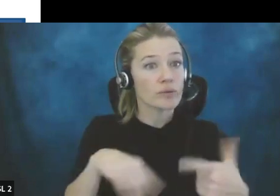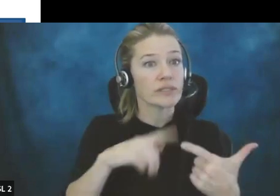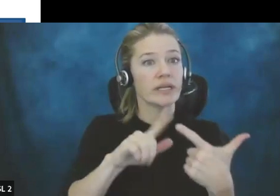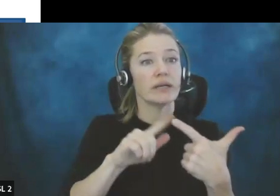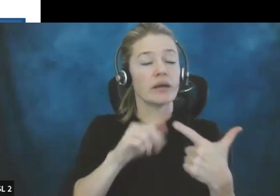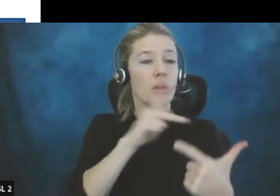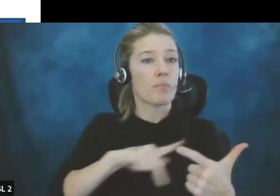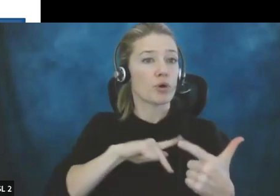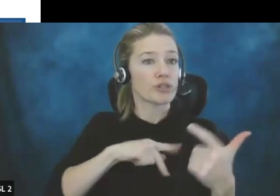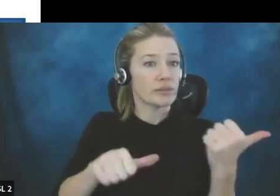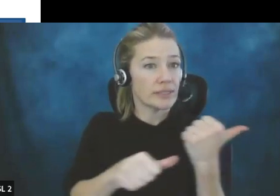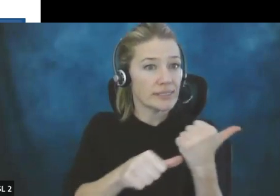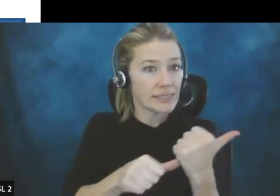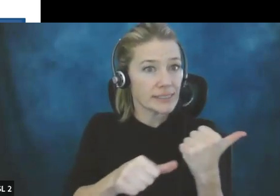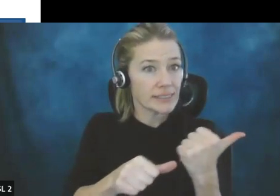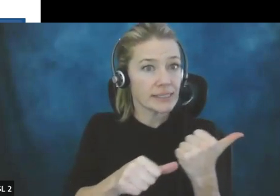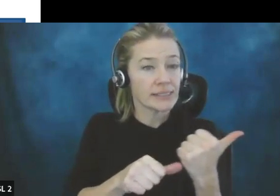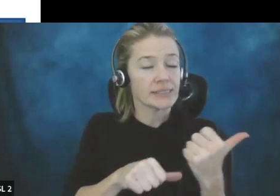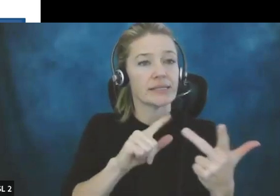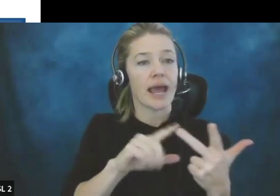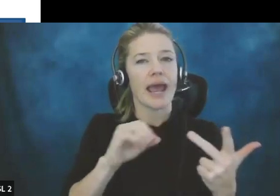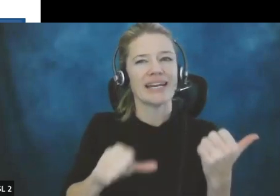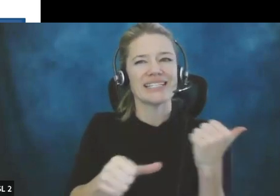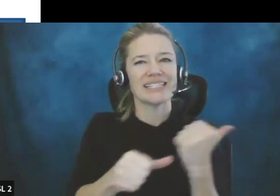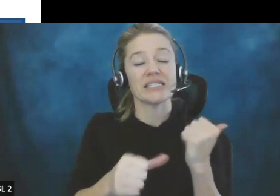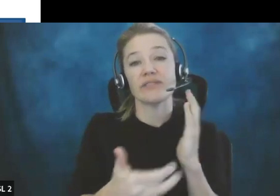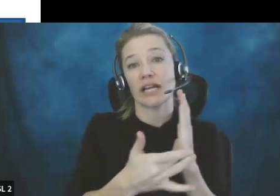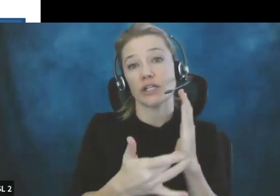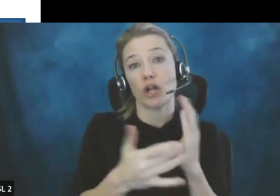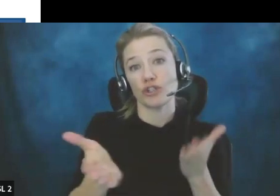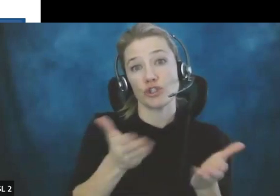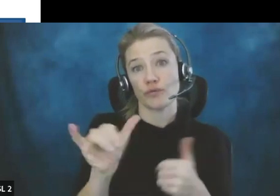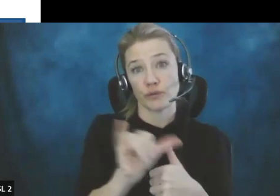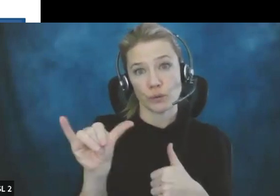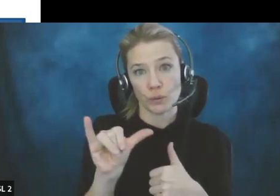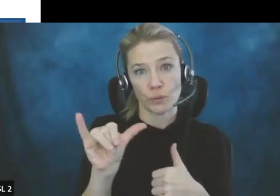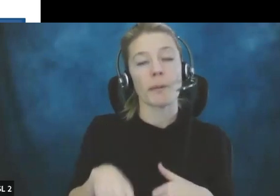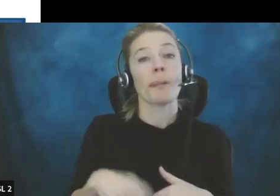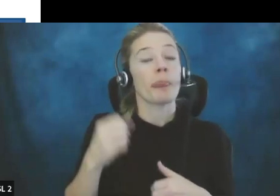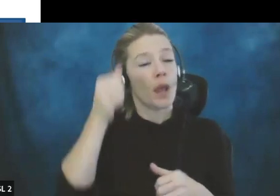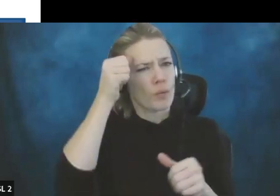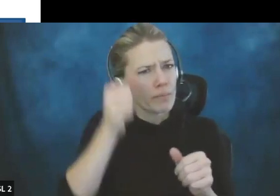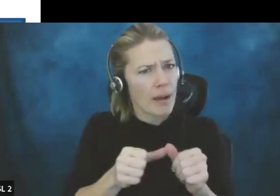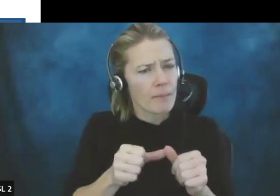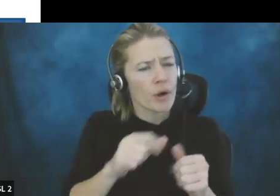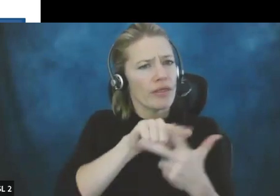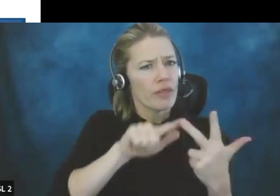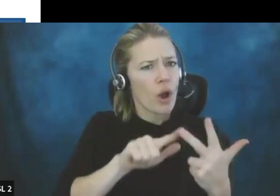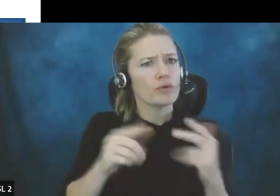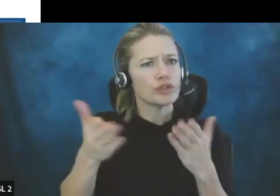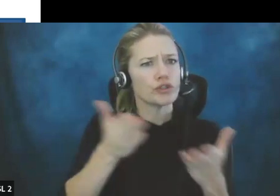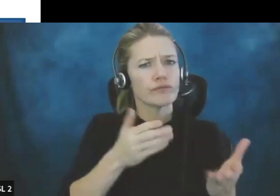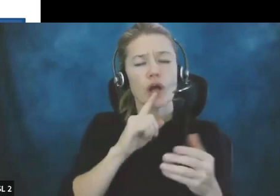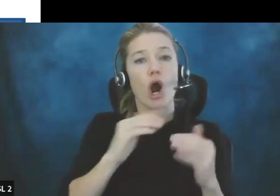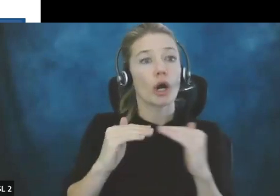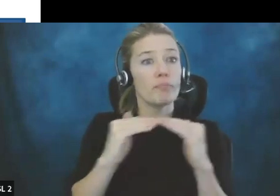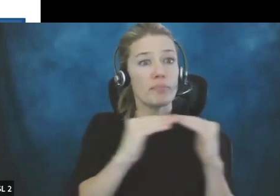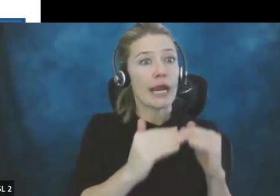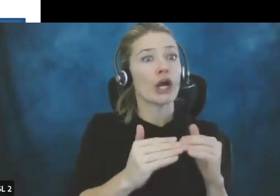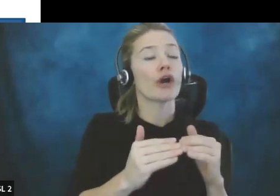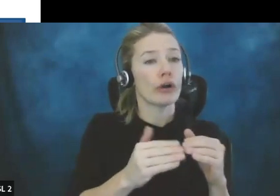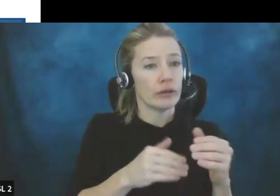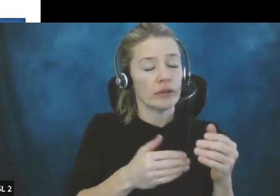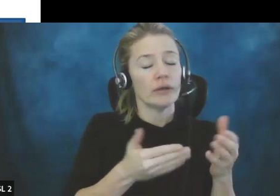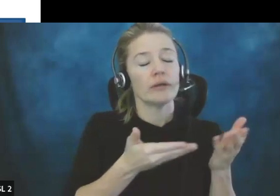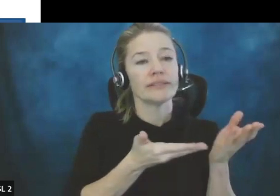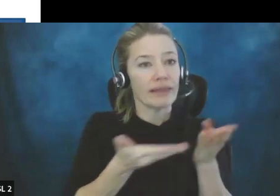including housing, personal assistance services, and assistive technology services. Now, remember, these services